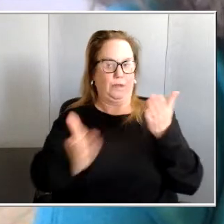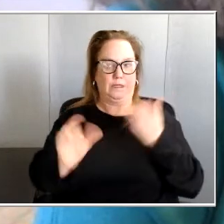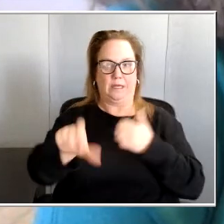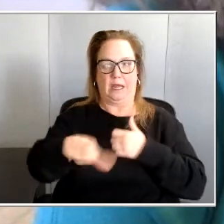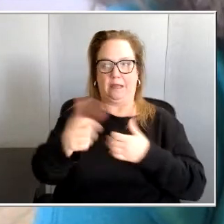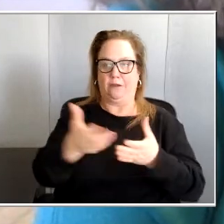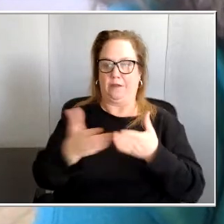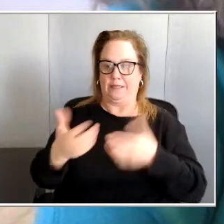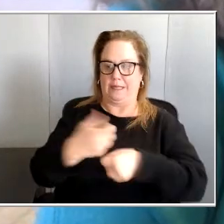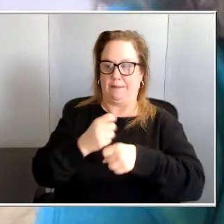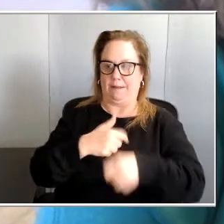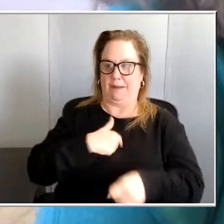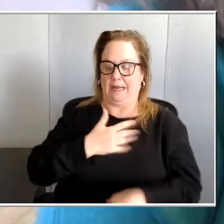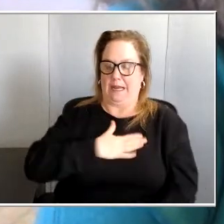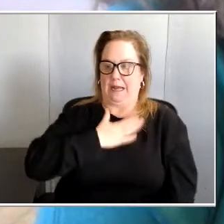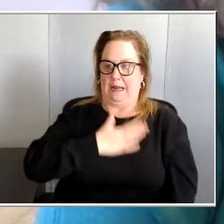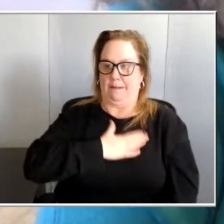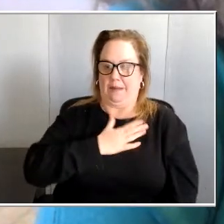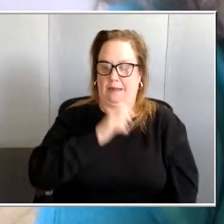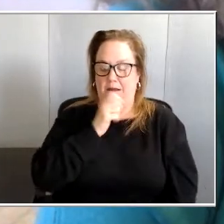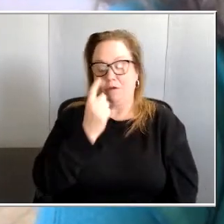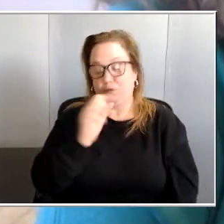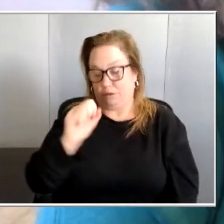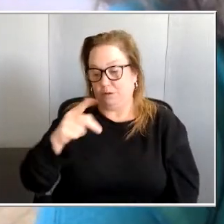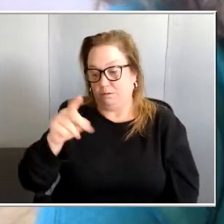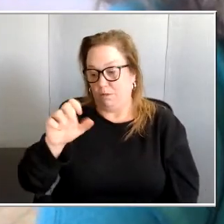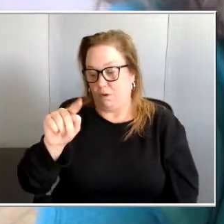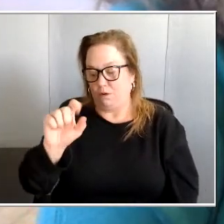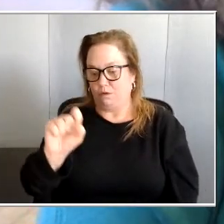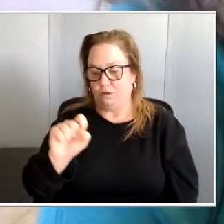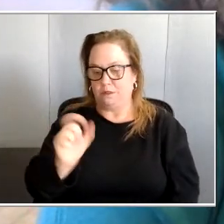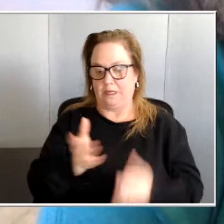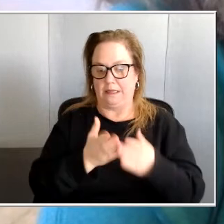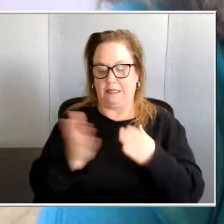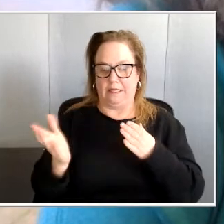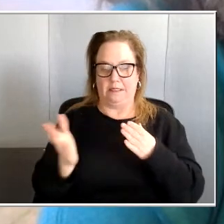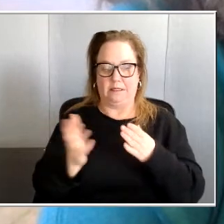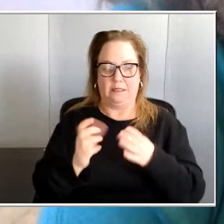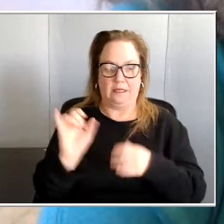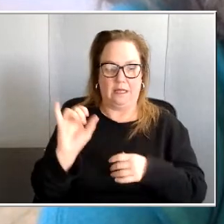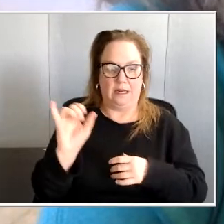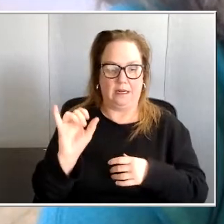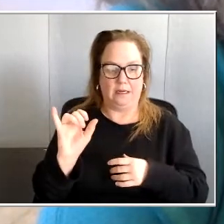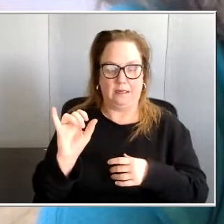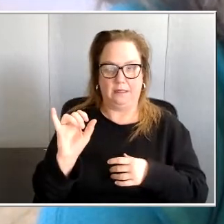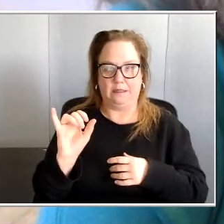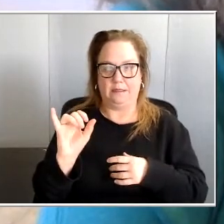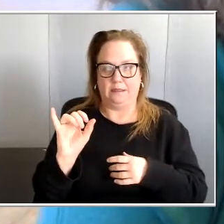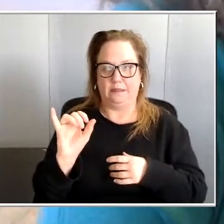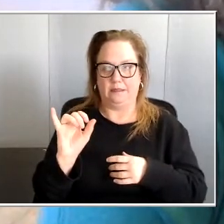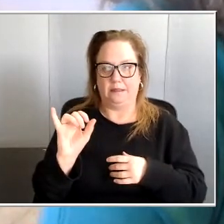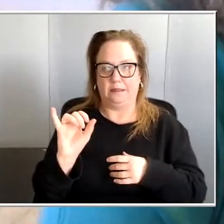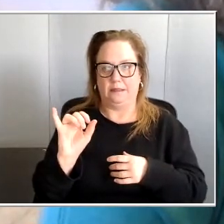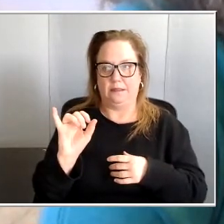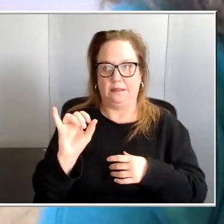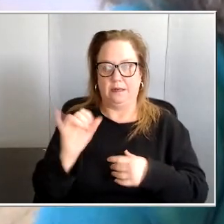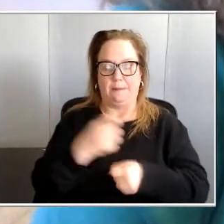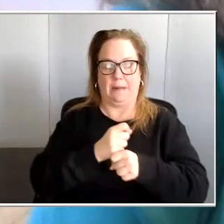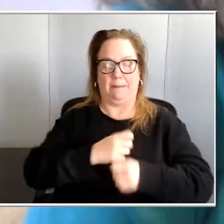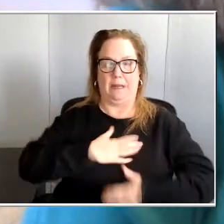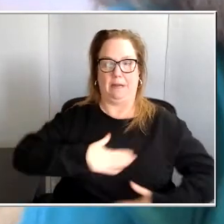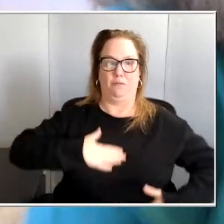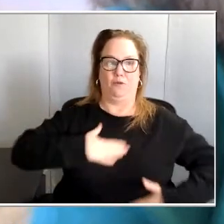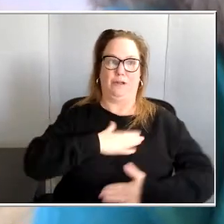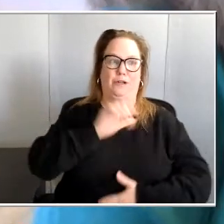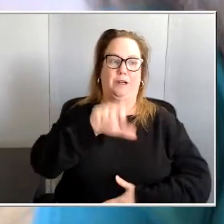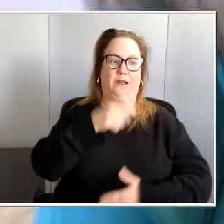me happy other than just playing sports, and things that are I don't know, just made me appreciate other things